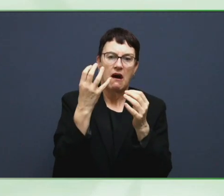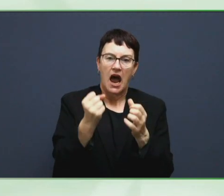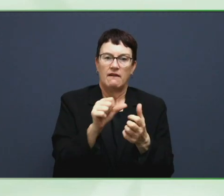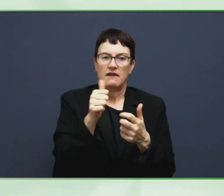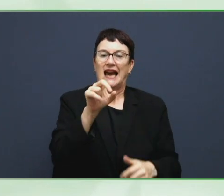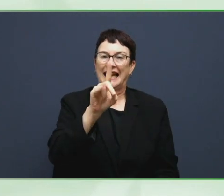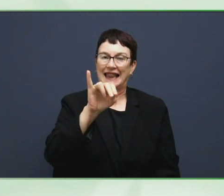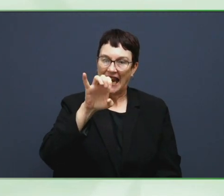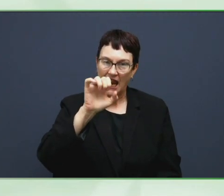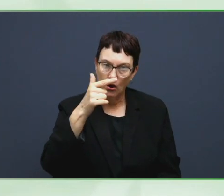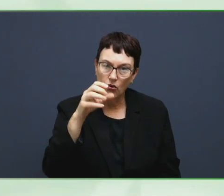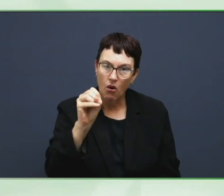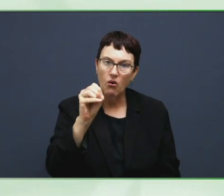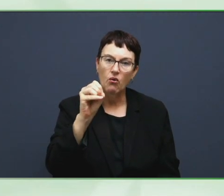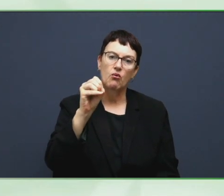here soon.